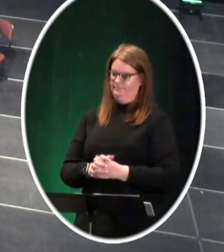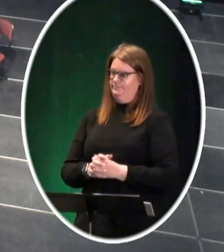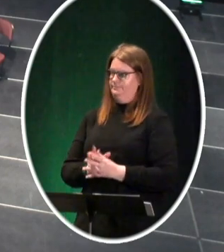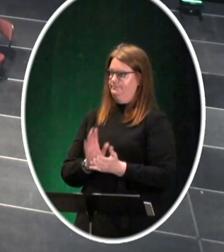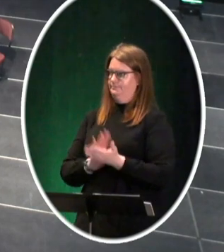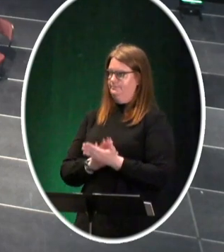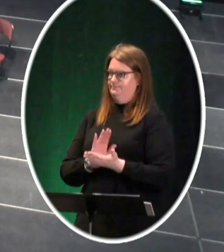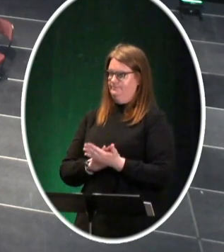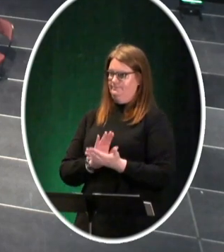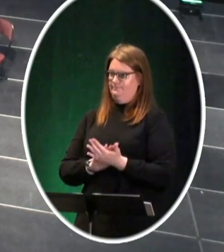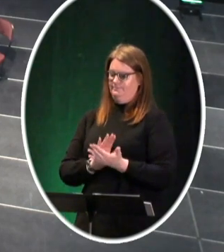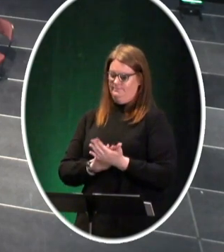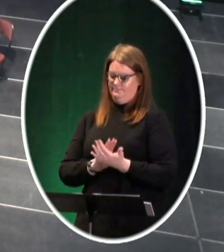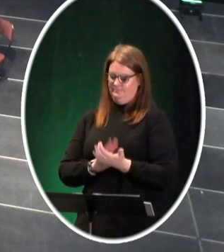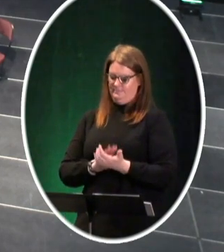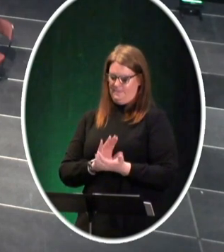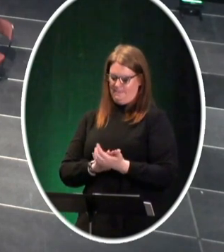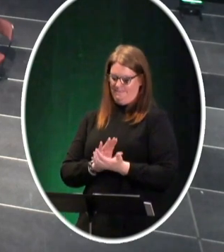Thank you.